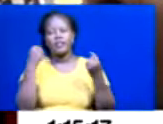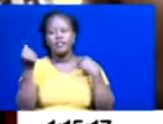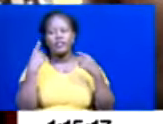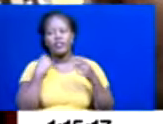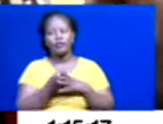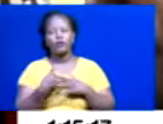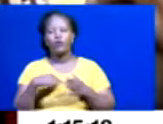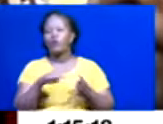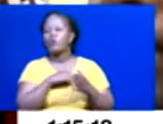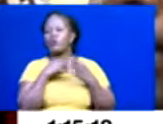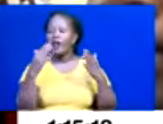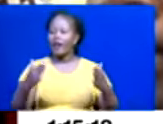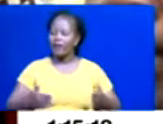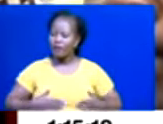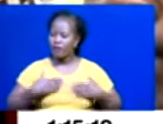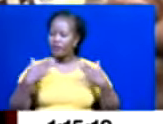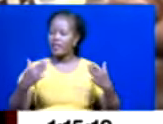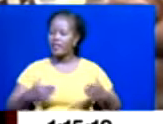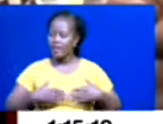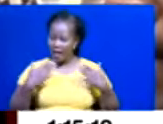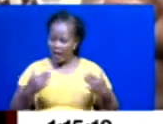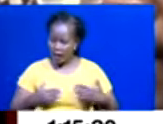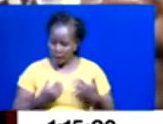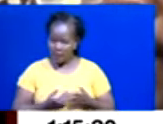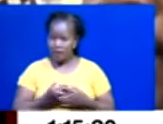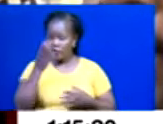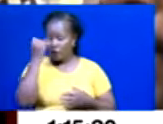furaha kubwa kwa sababu High Court yetu ya Kericho